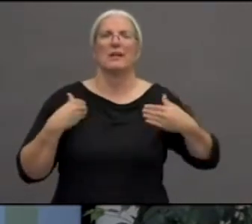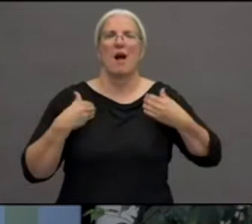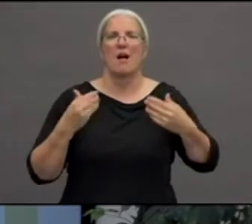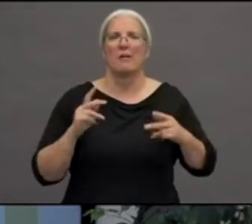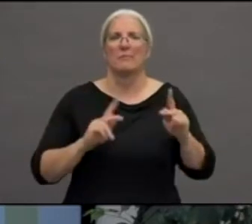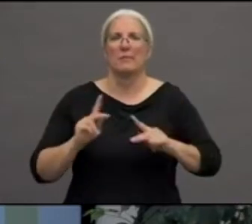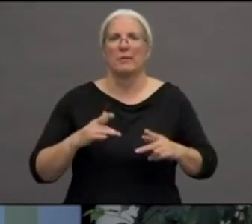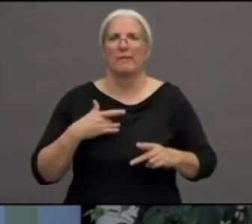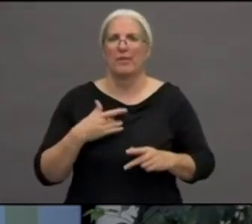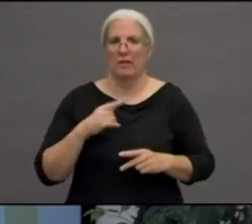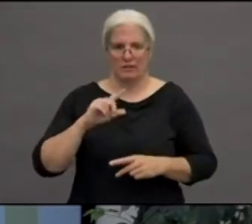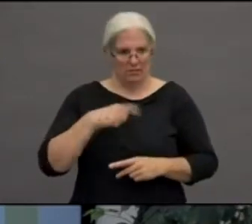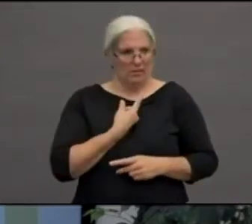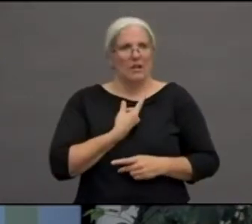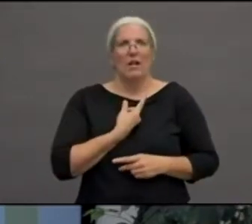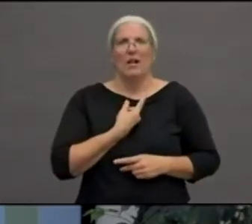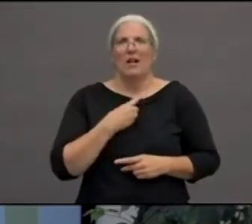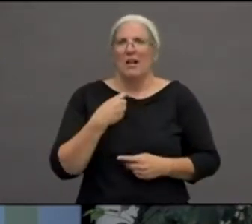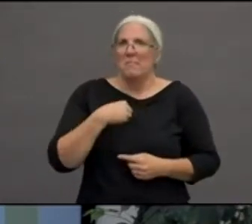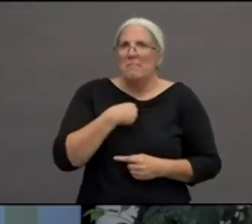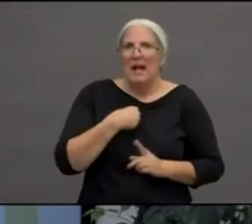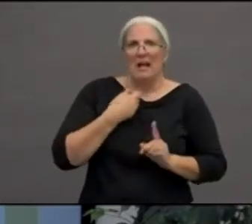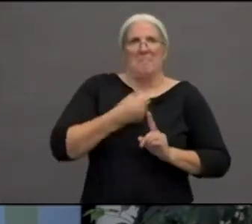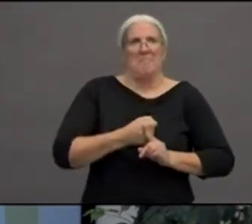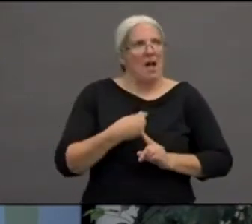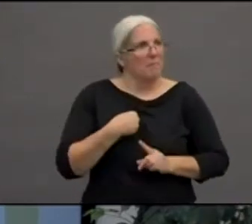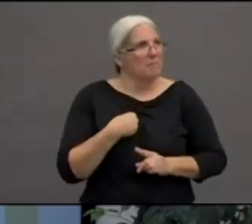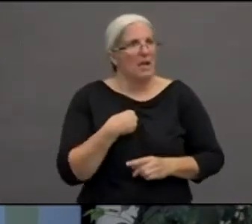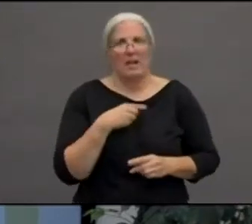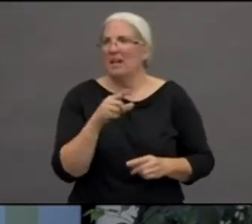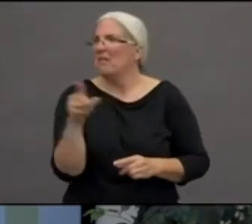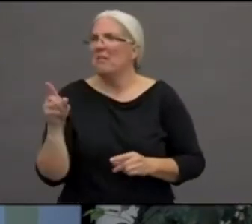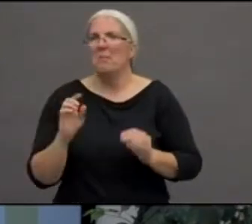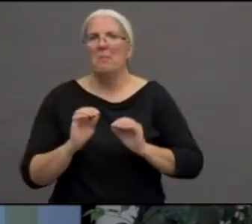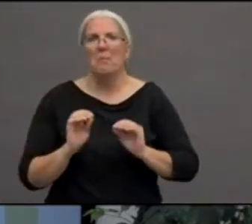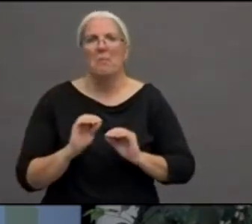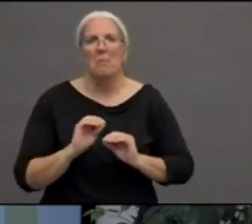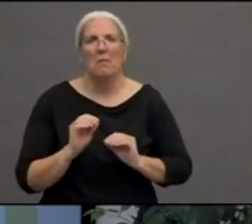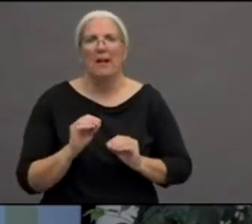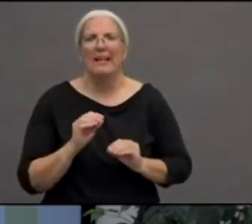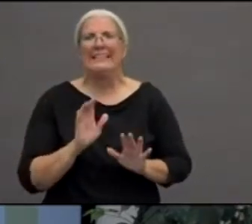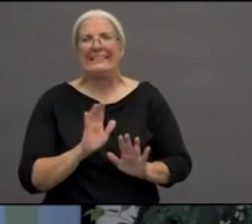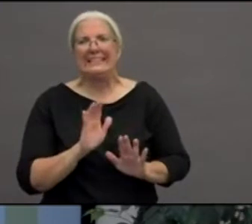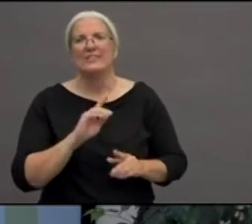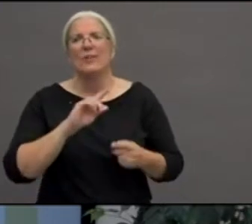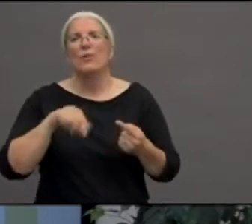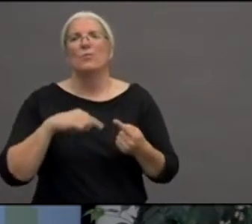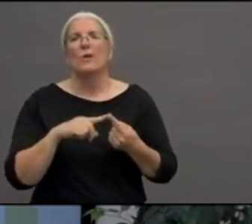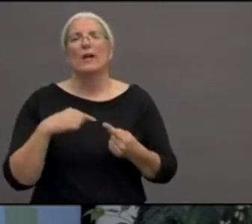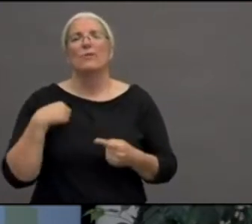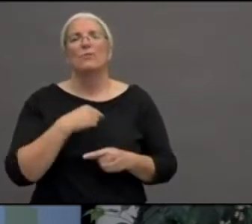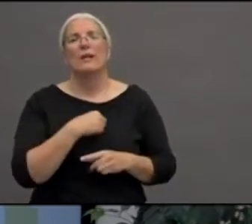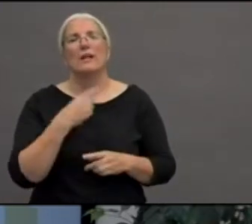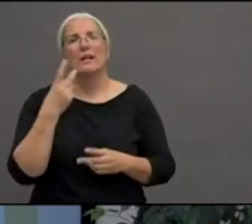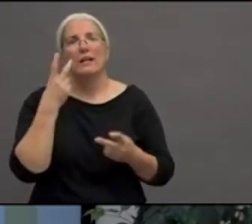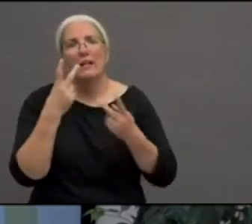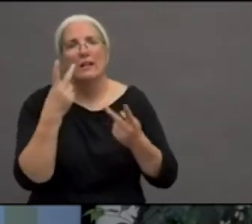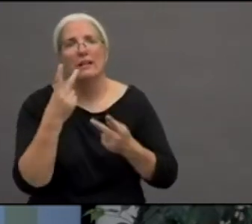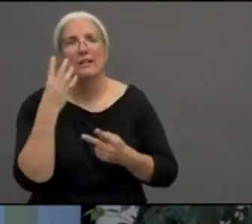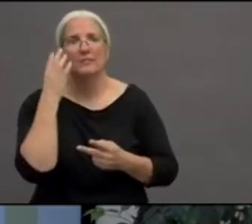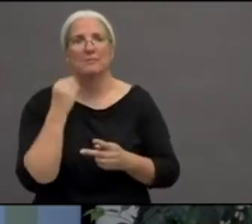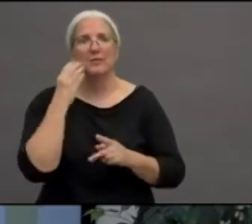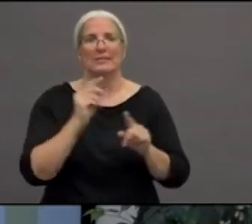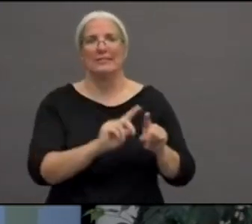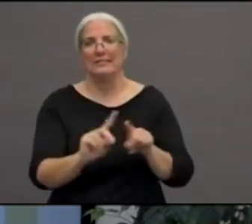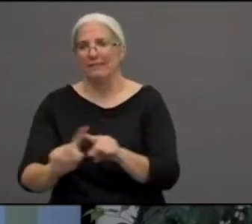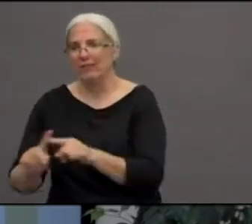Could you talk about the only me feeling? Yeah. So when we're experiencing different kinds of things, being isolated from being